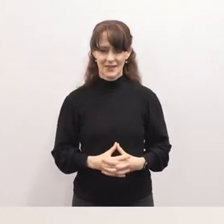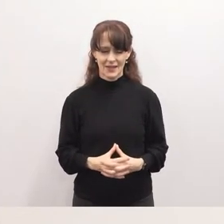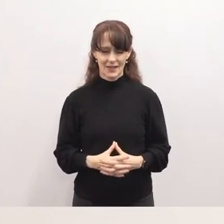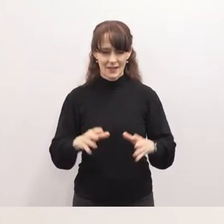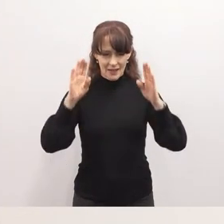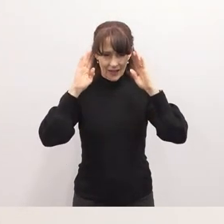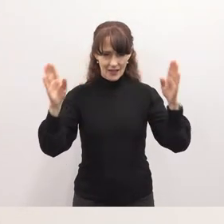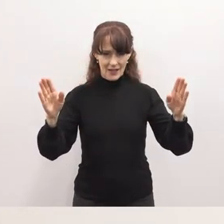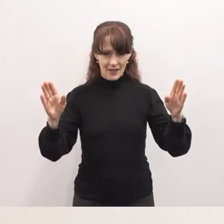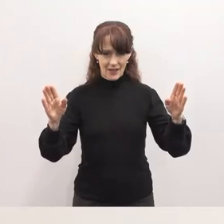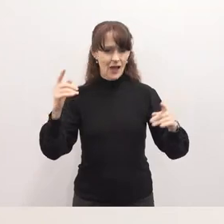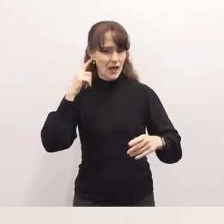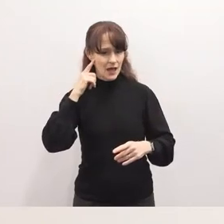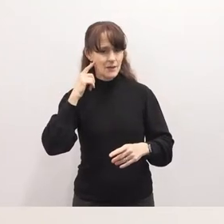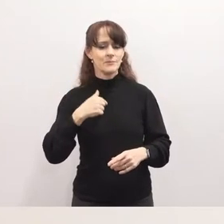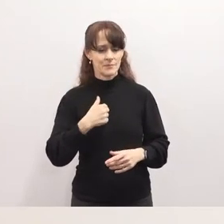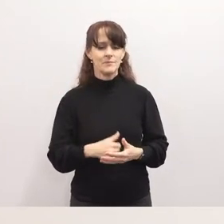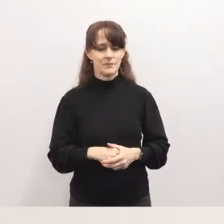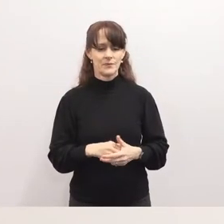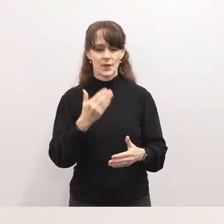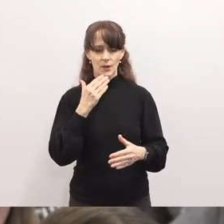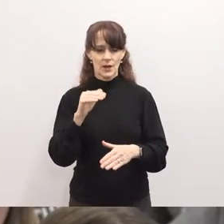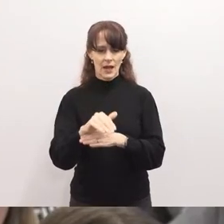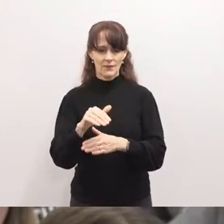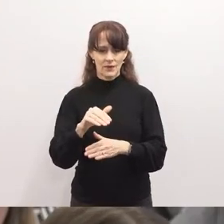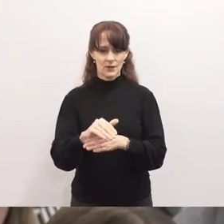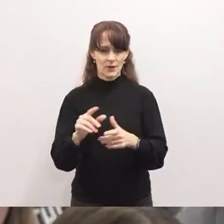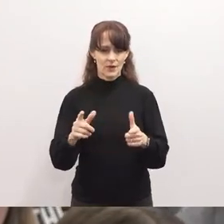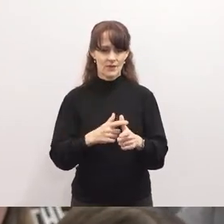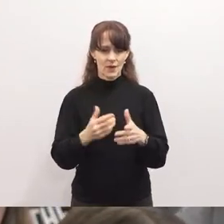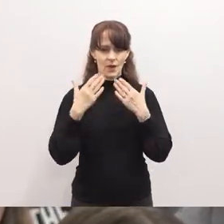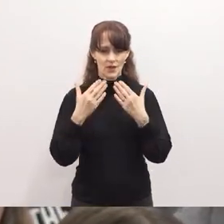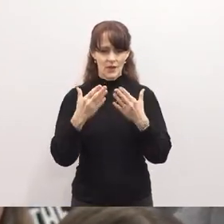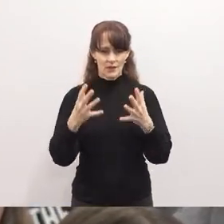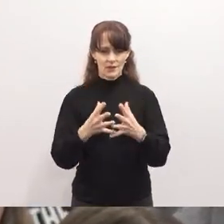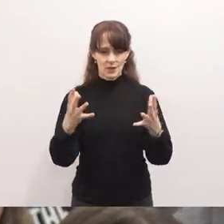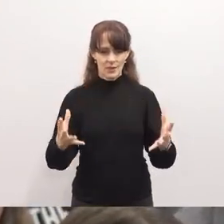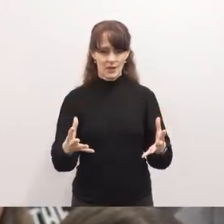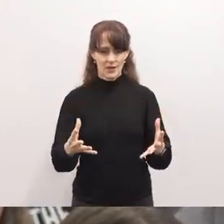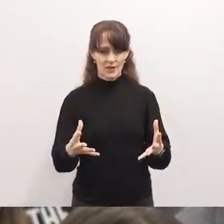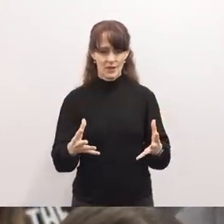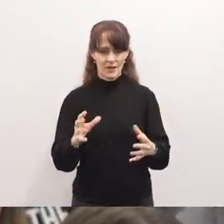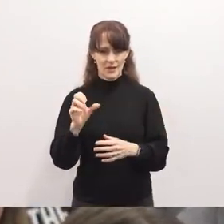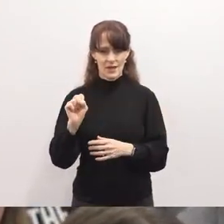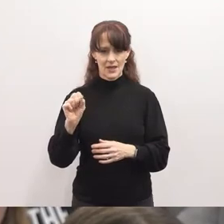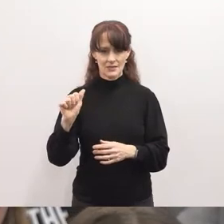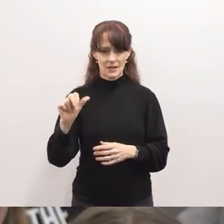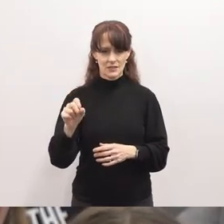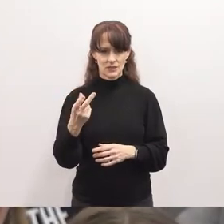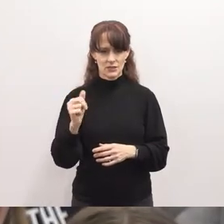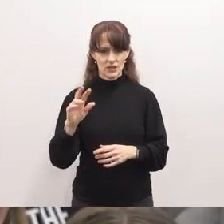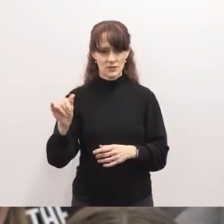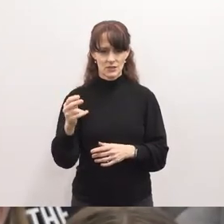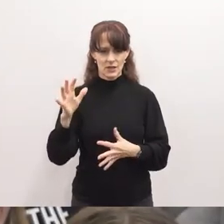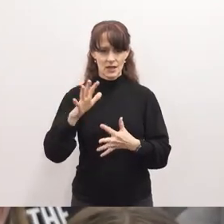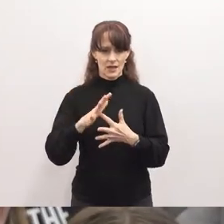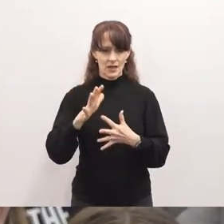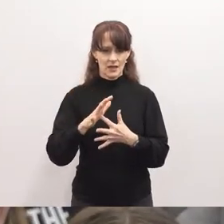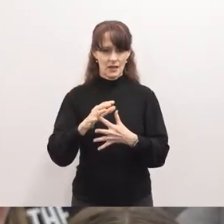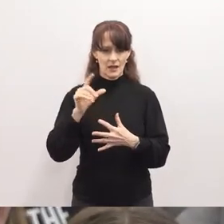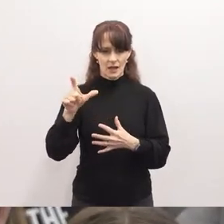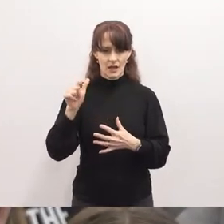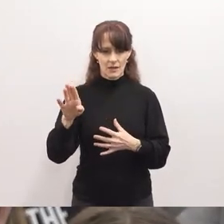Hello, can you hear me? Good afternoon. First of all, thank you so much. I'm Sasha Johnson, and I'm an 11th grader at Long